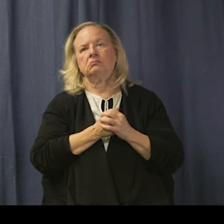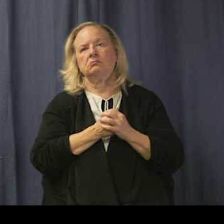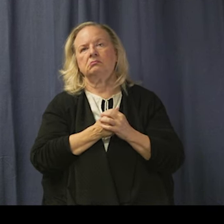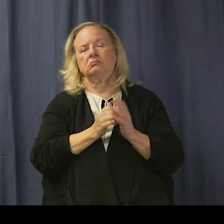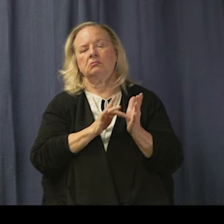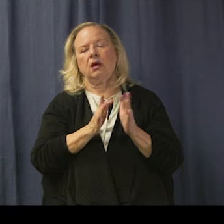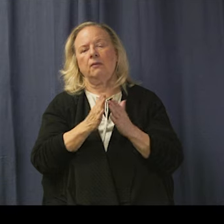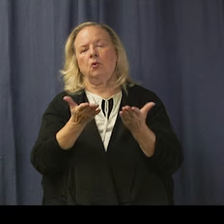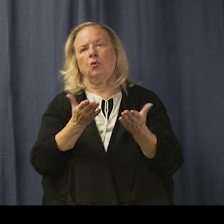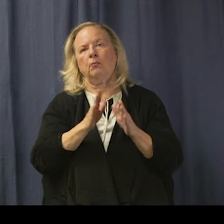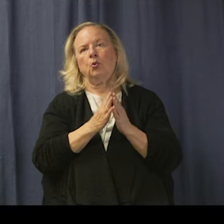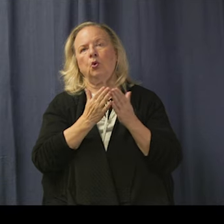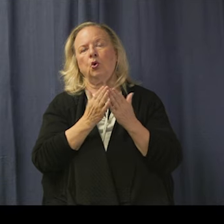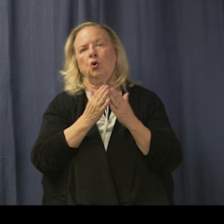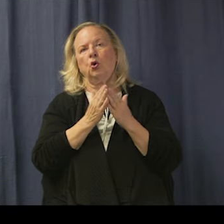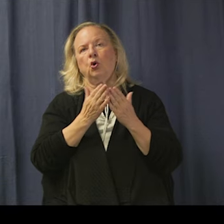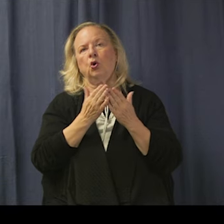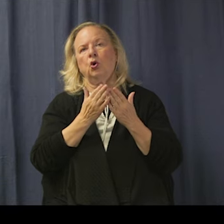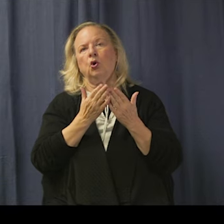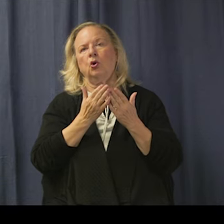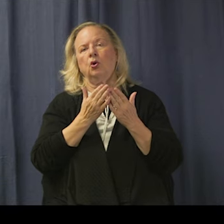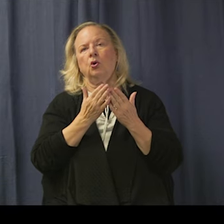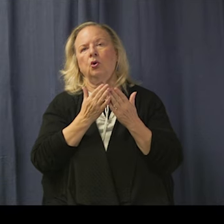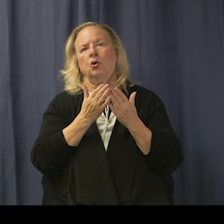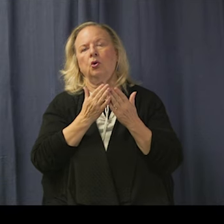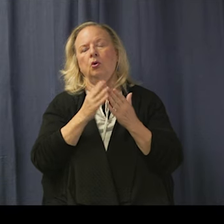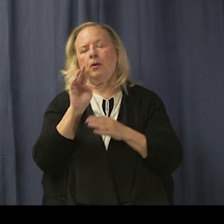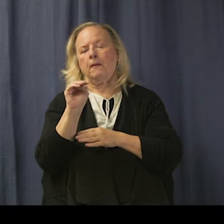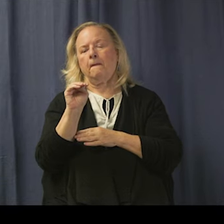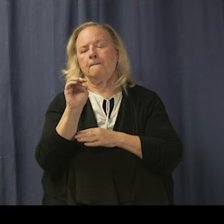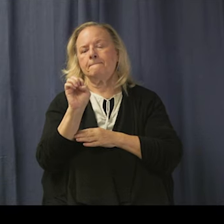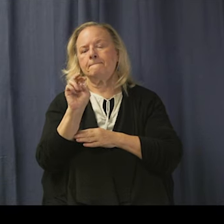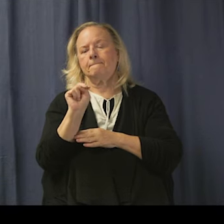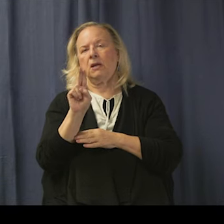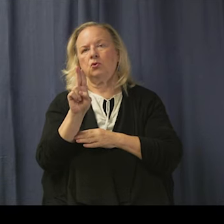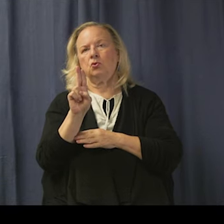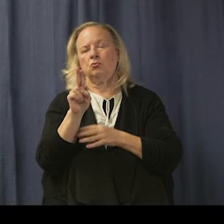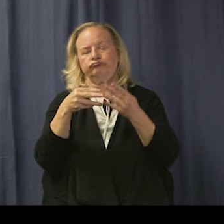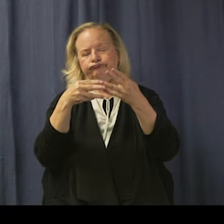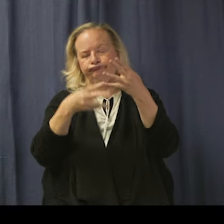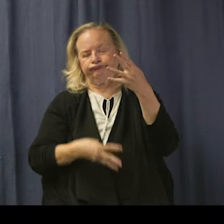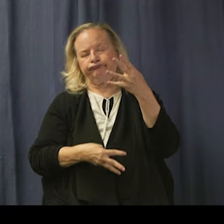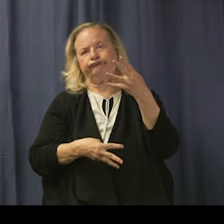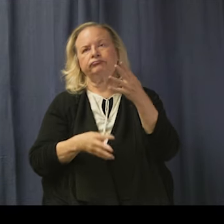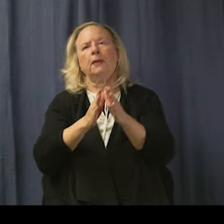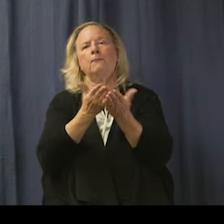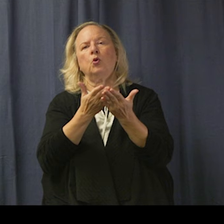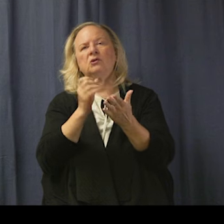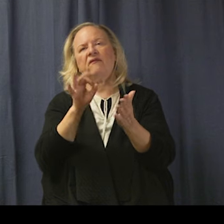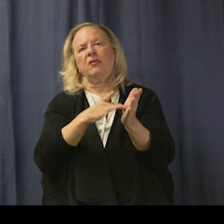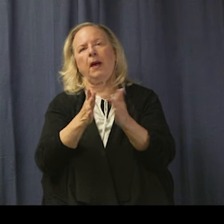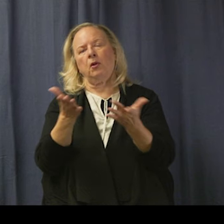click on Bible books. And you get to the same menu that you have all the books in the Bible.